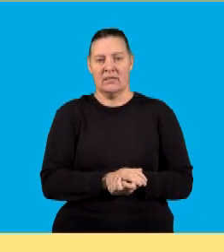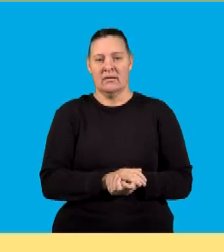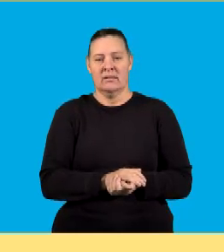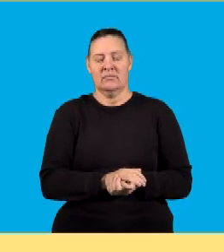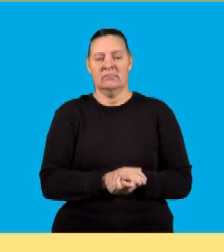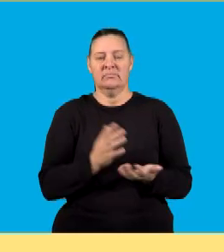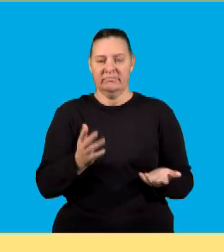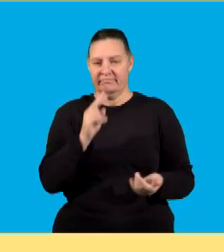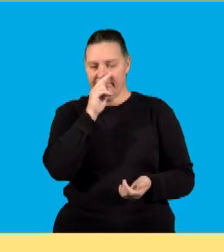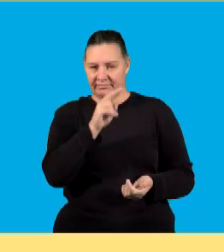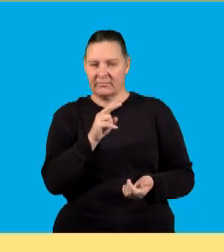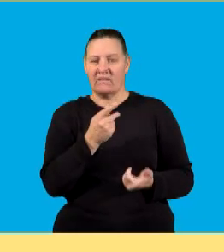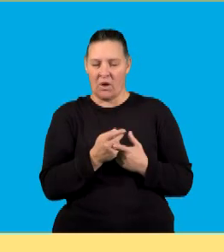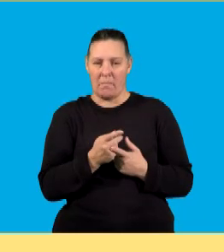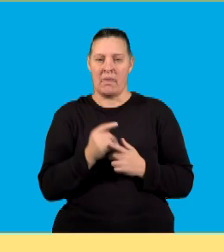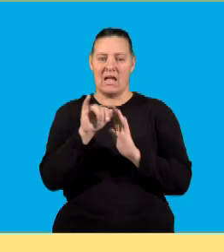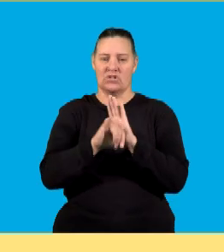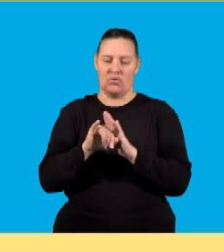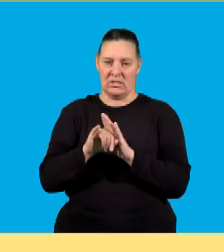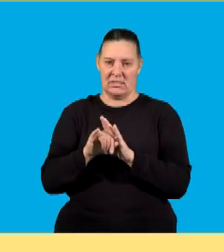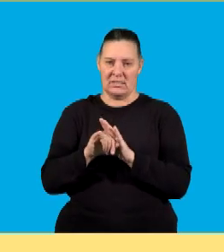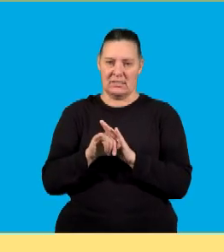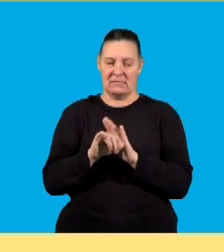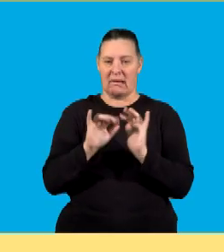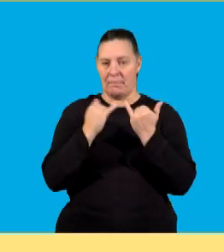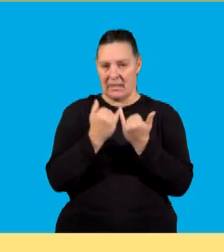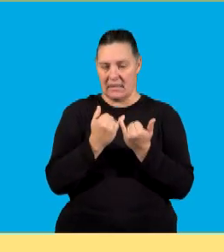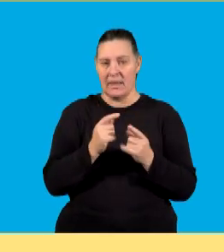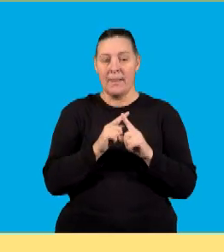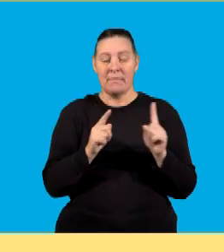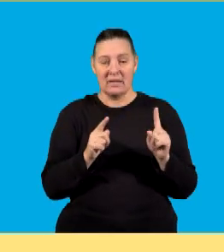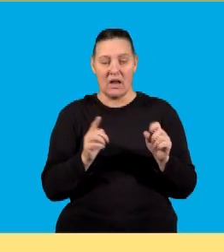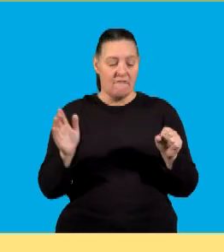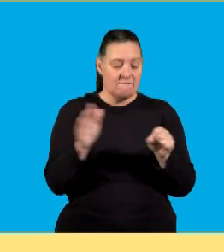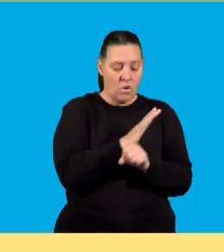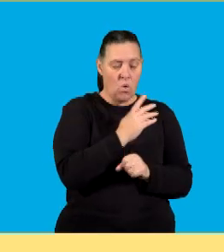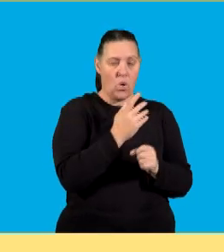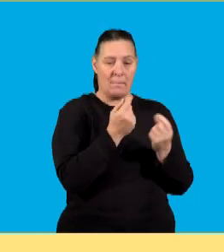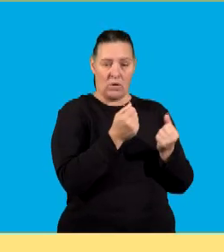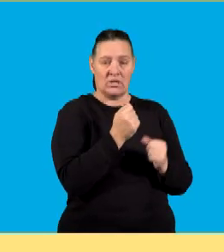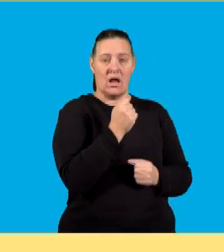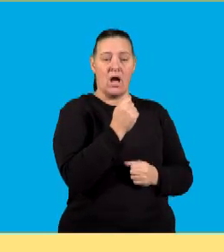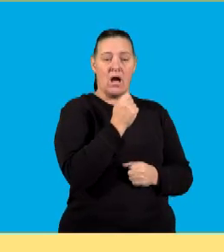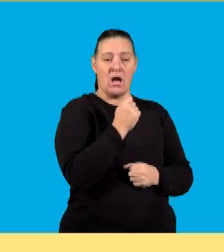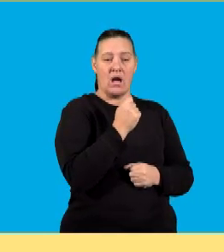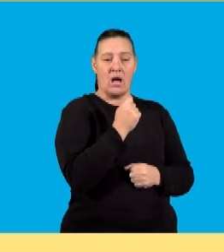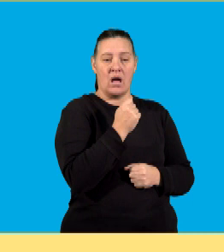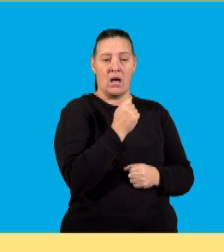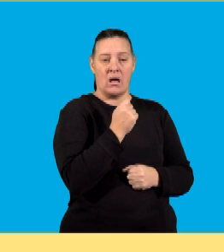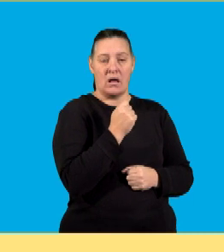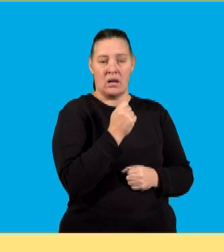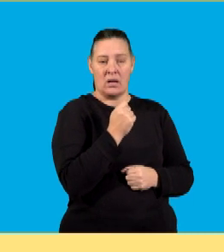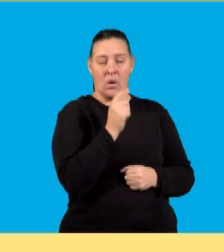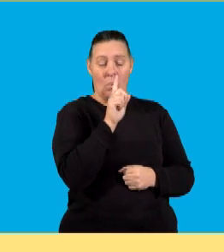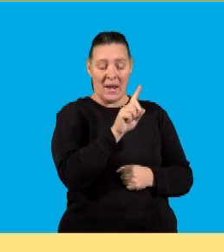one will become the receivable amount from the insurance company. However, the entire amount, the full